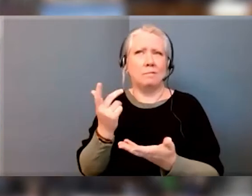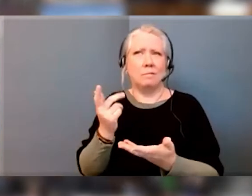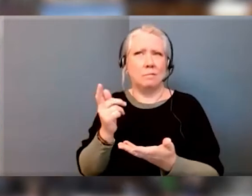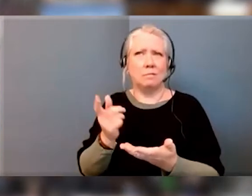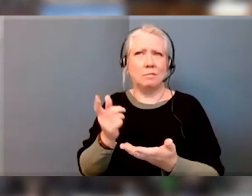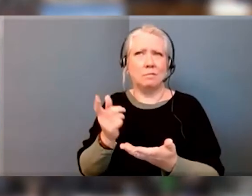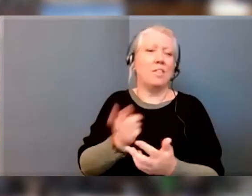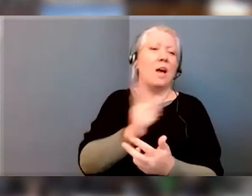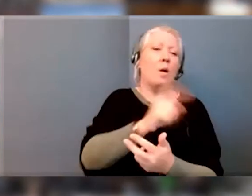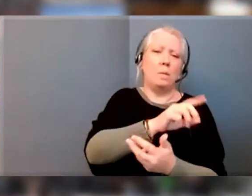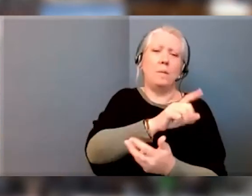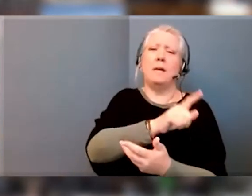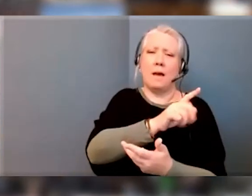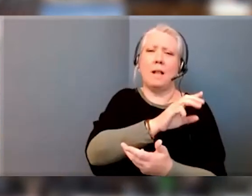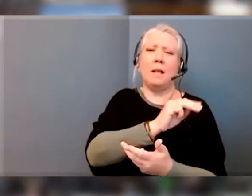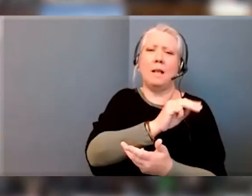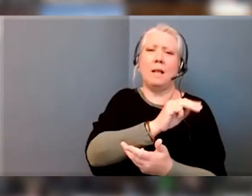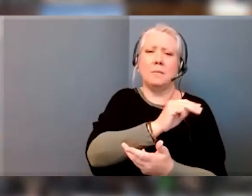that would be an